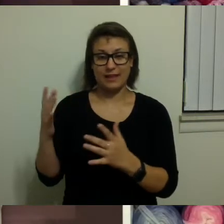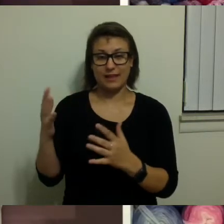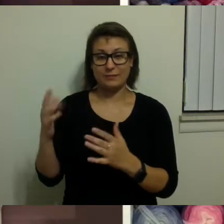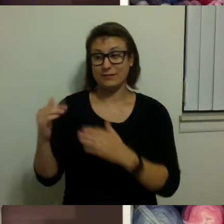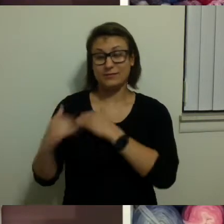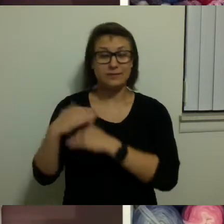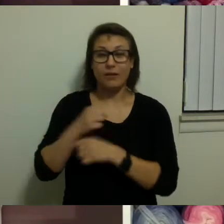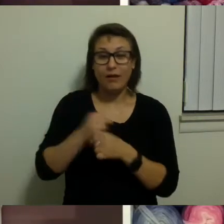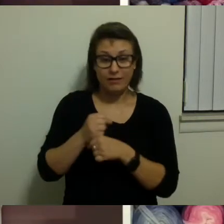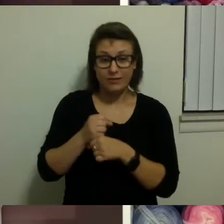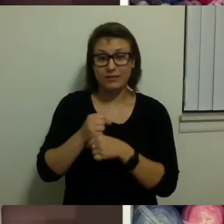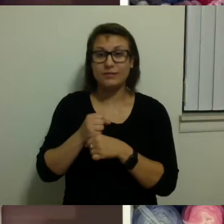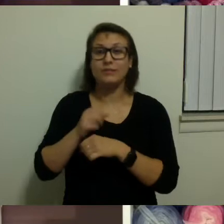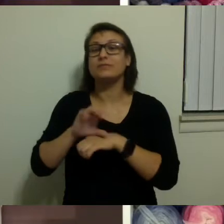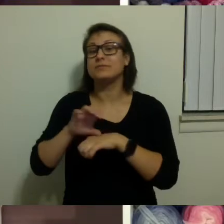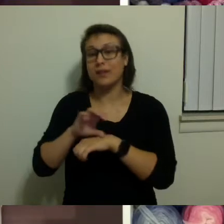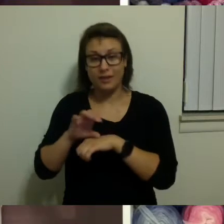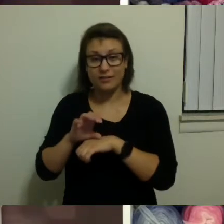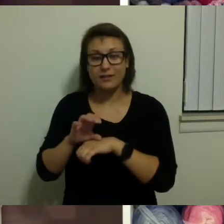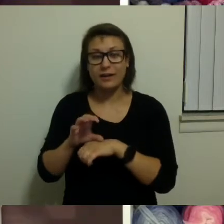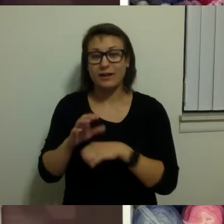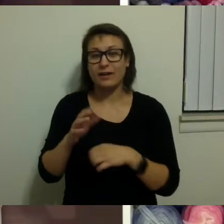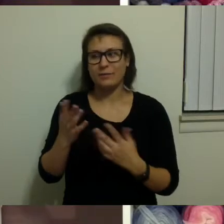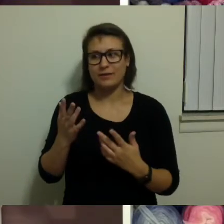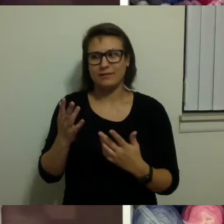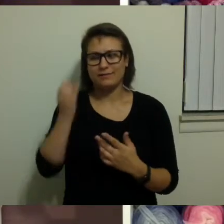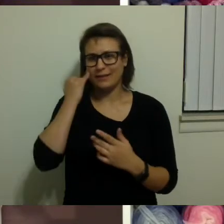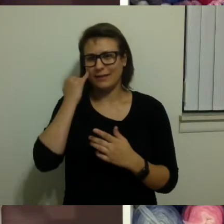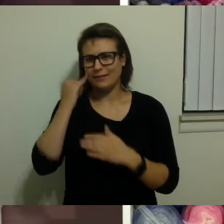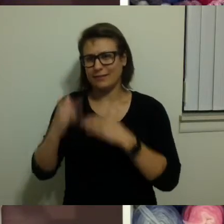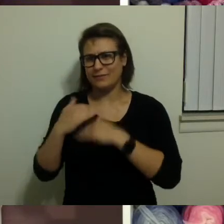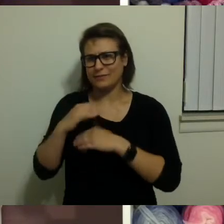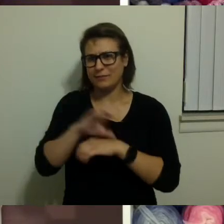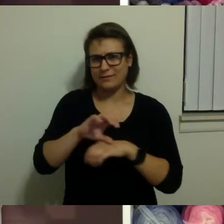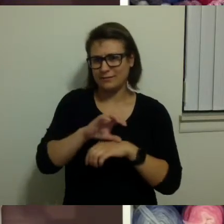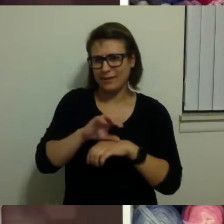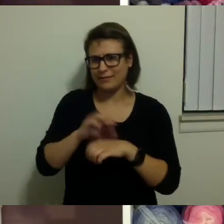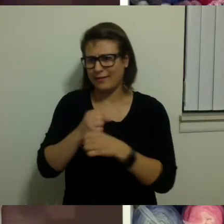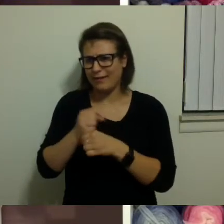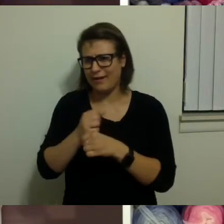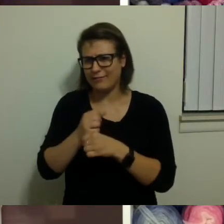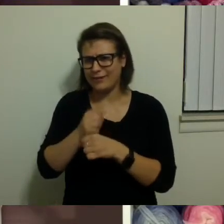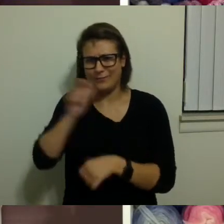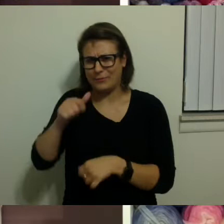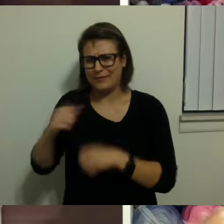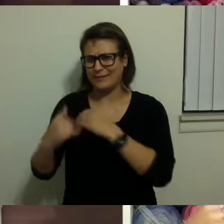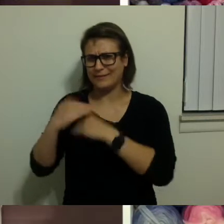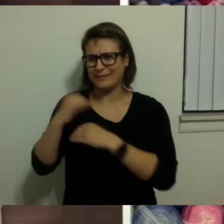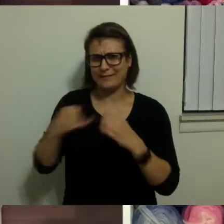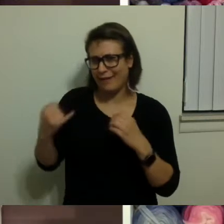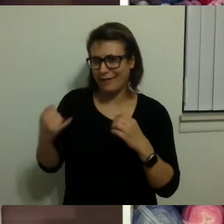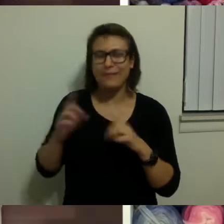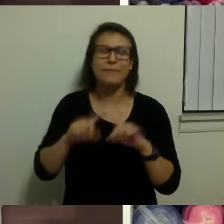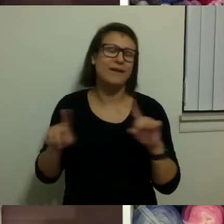she sent me coffee. She sent me chocolate, which, I mean, like, she wouldn't even have to send me yarn. She sent me coffee and chocolate, you know?